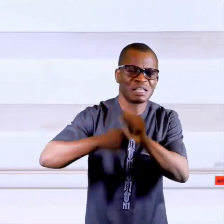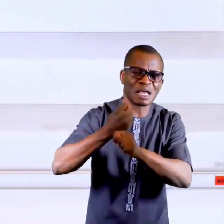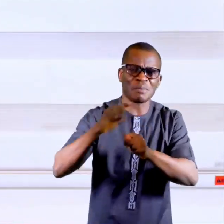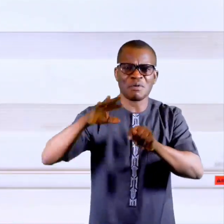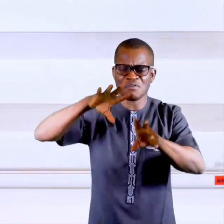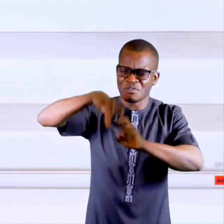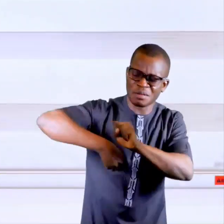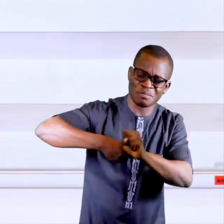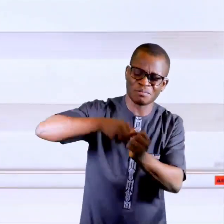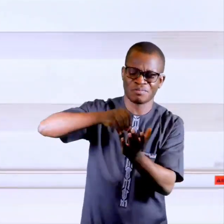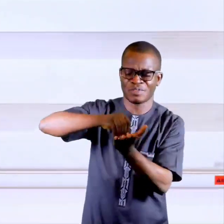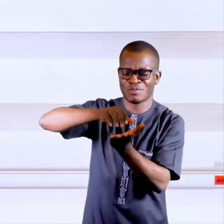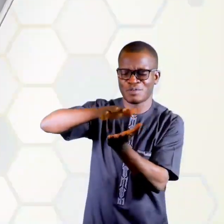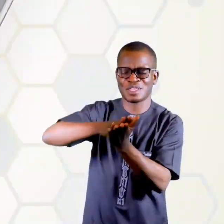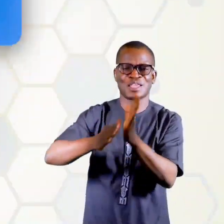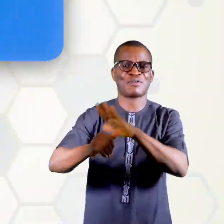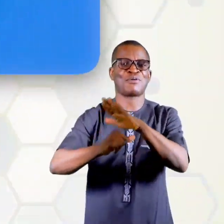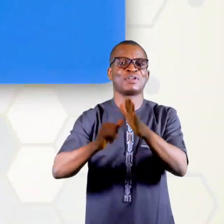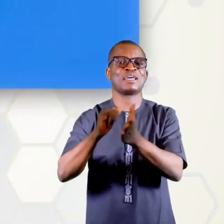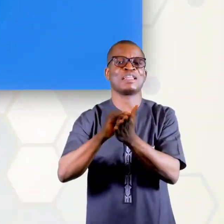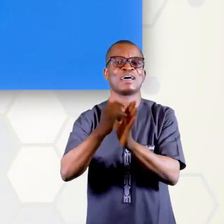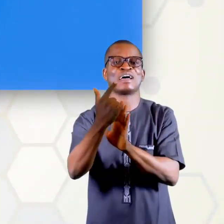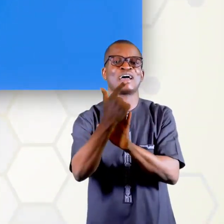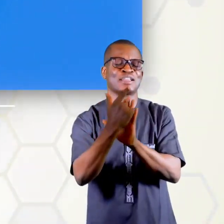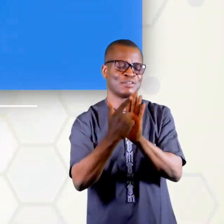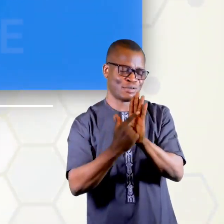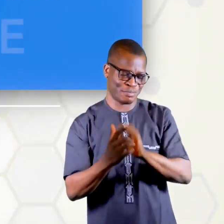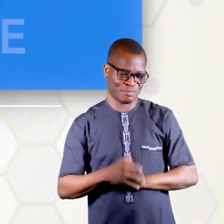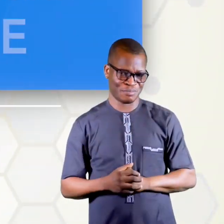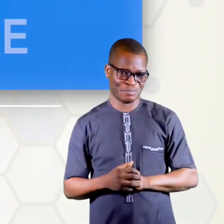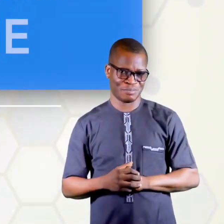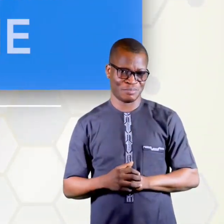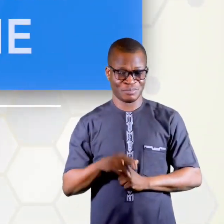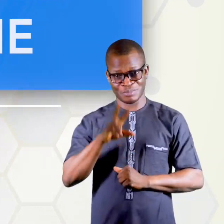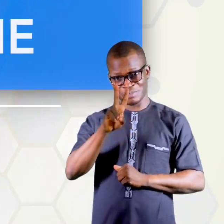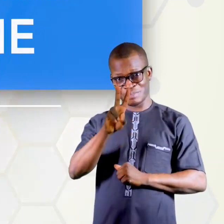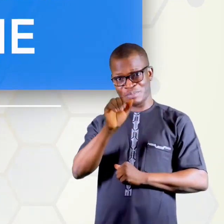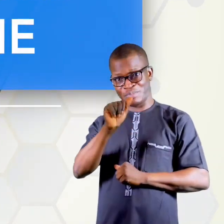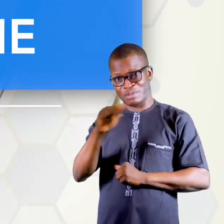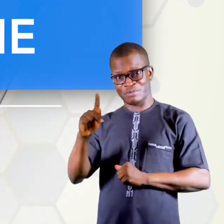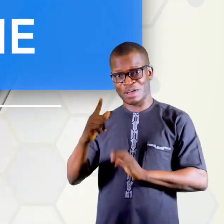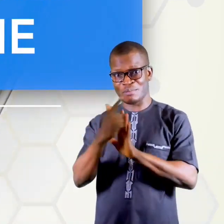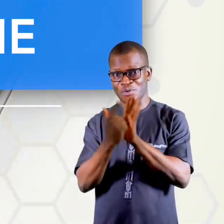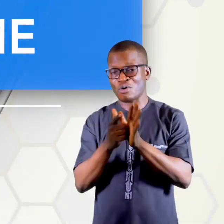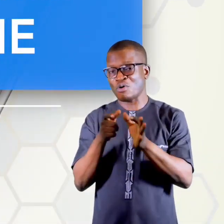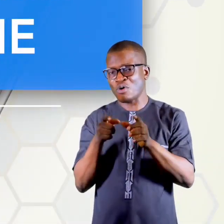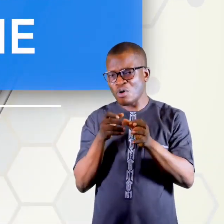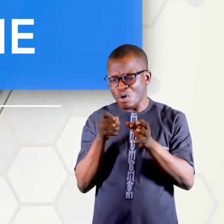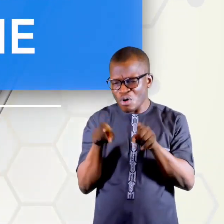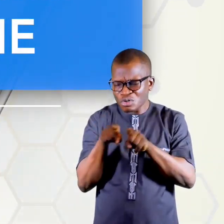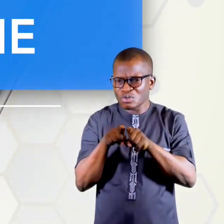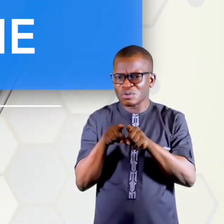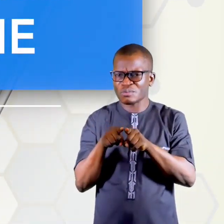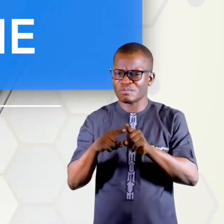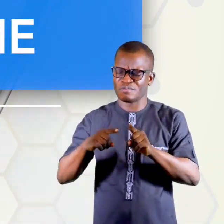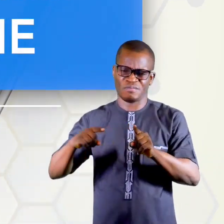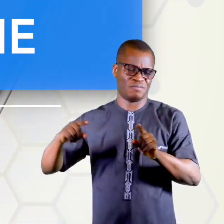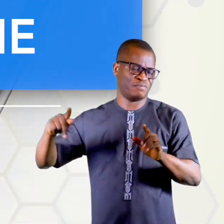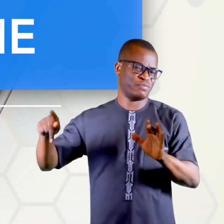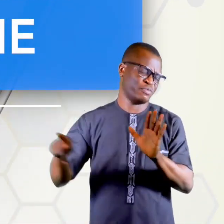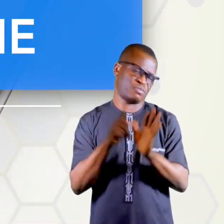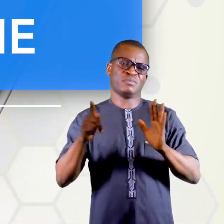rape are captured under the act. In that act, a female genital mutilation was also